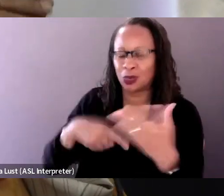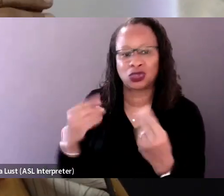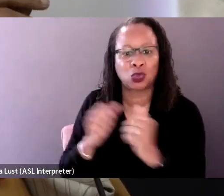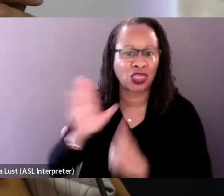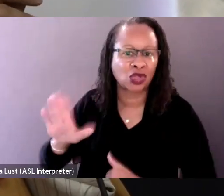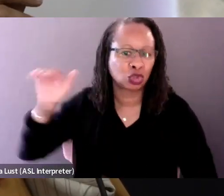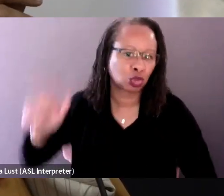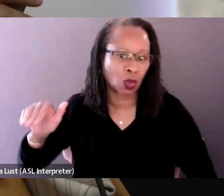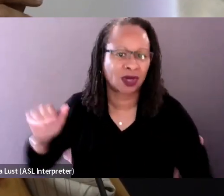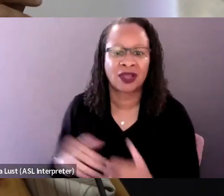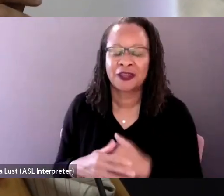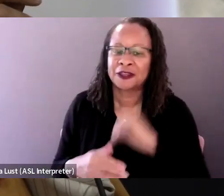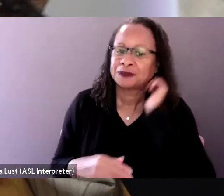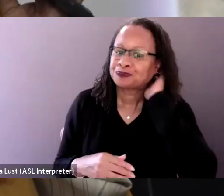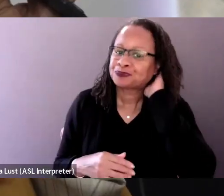like